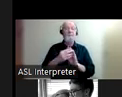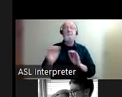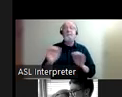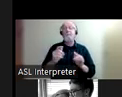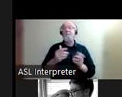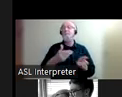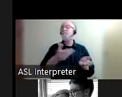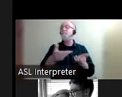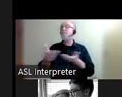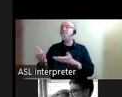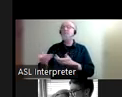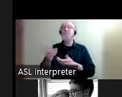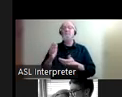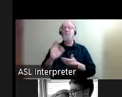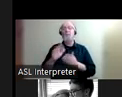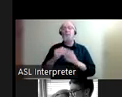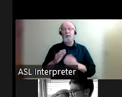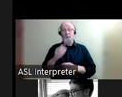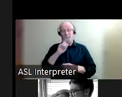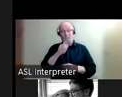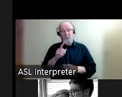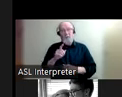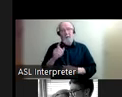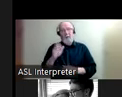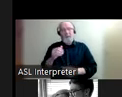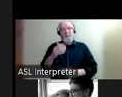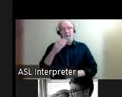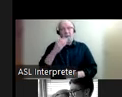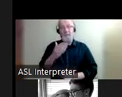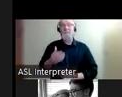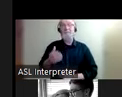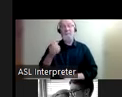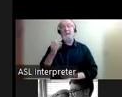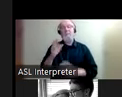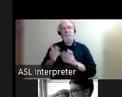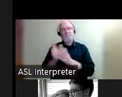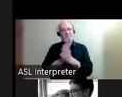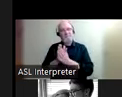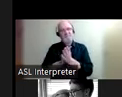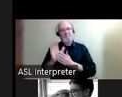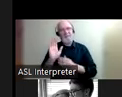in the future for sure. It's because it's definitely a great resource. We've had a lot of uptake with it.